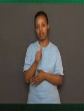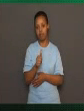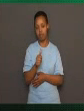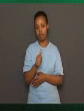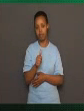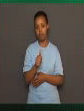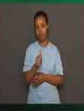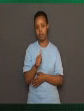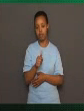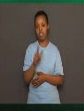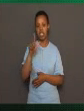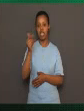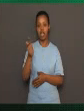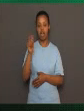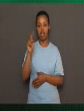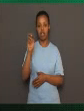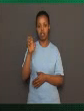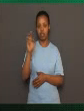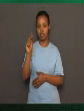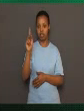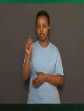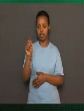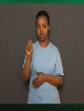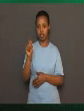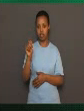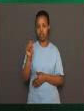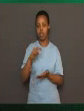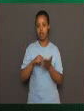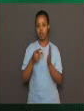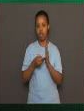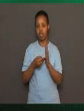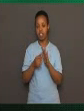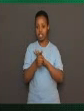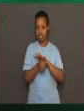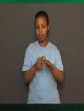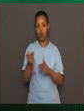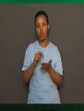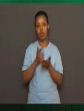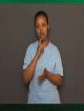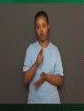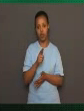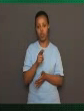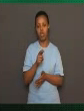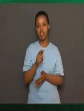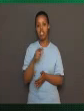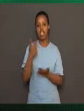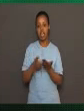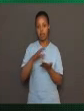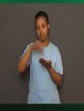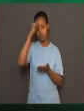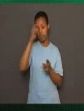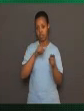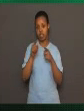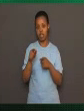The word latent means hidden. In latent learning, the knowledge that